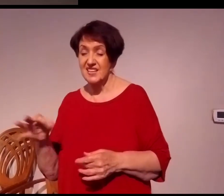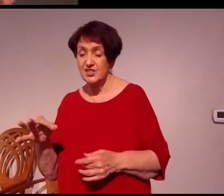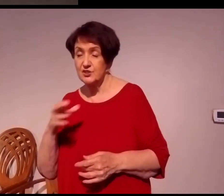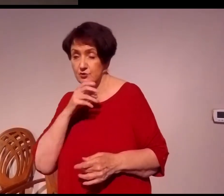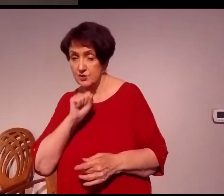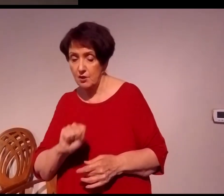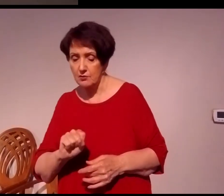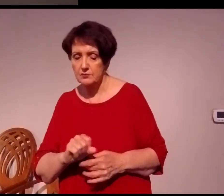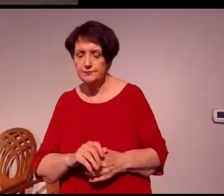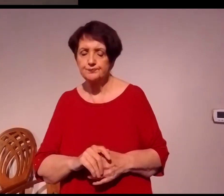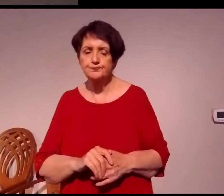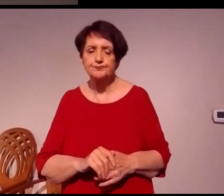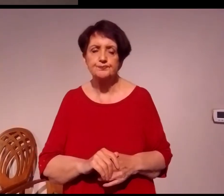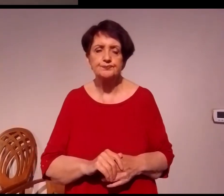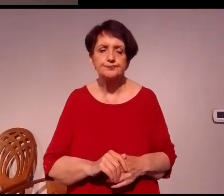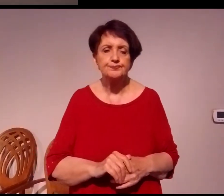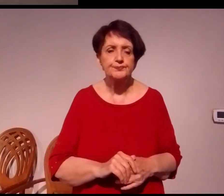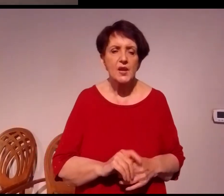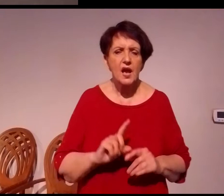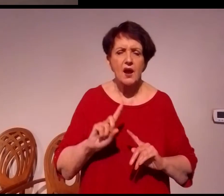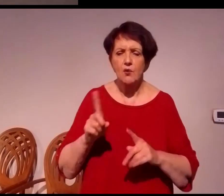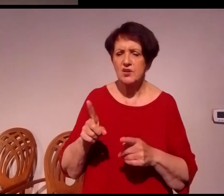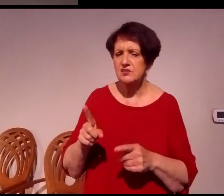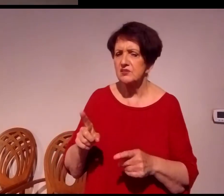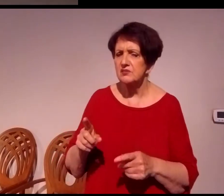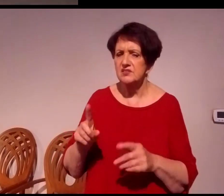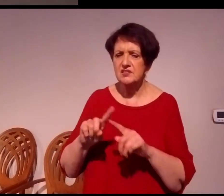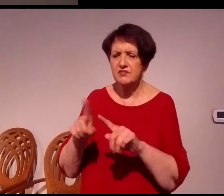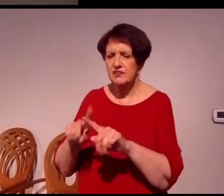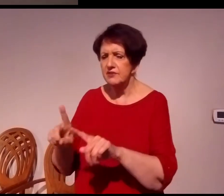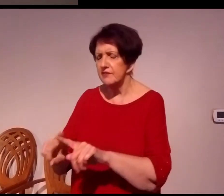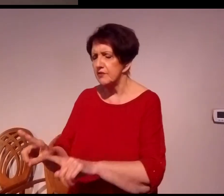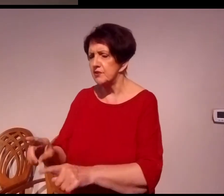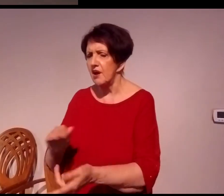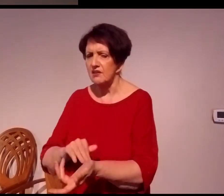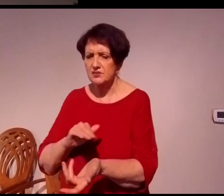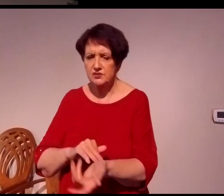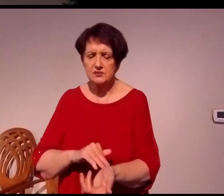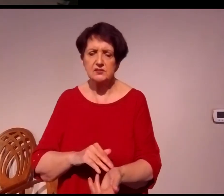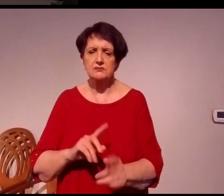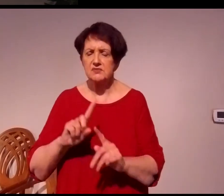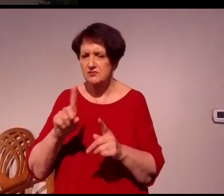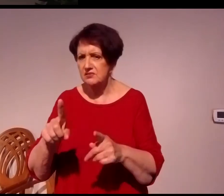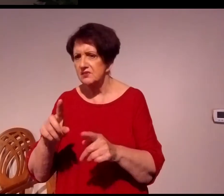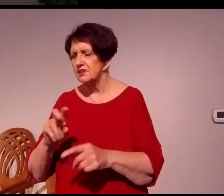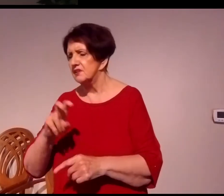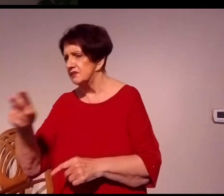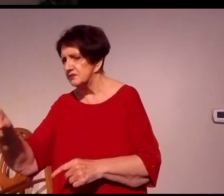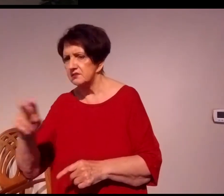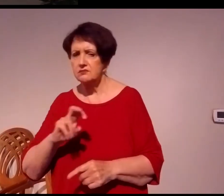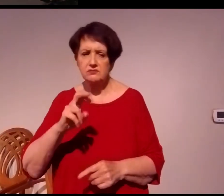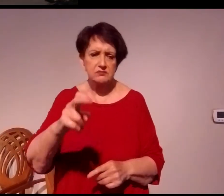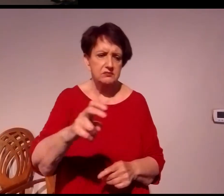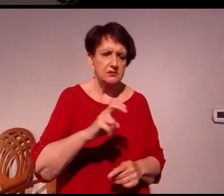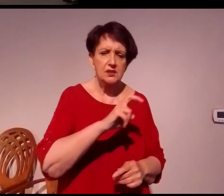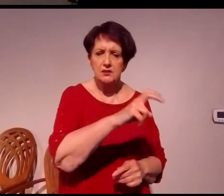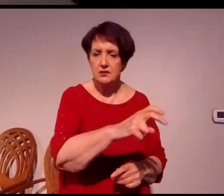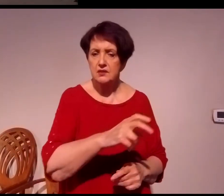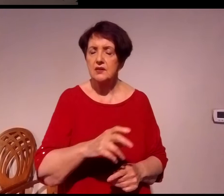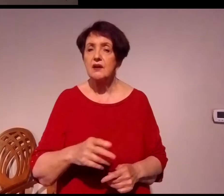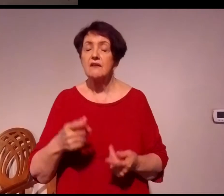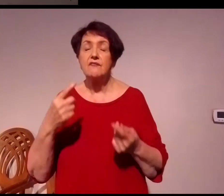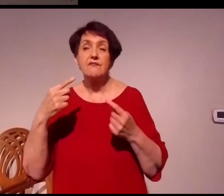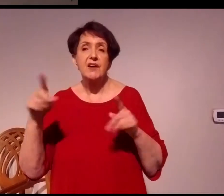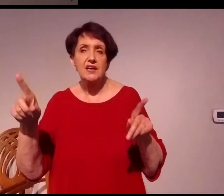to the whole round of doctors, the series of doctors, and all of the stuff that was going on. And eventually I had a doctor hand me a bottle